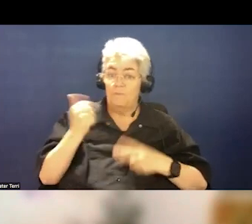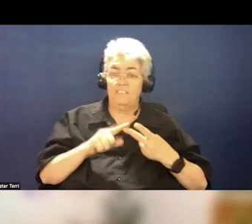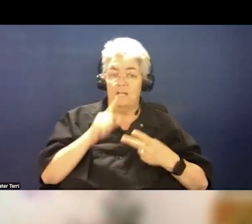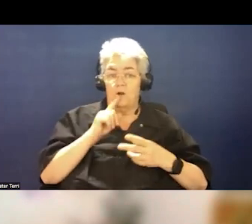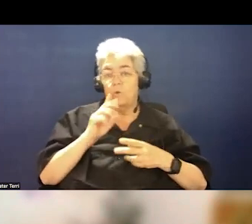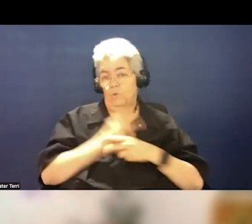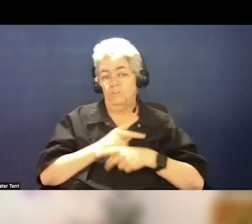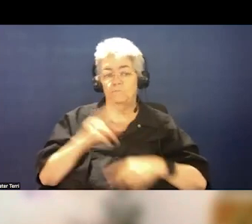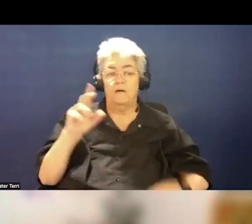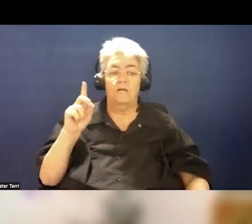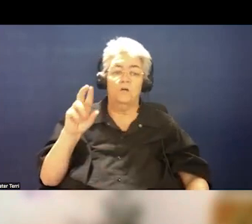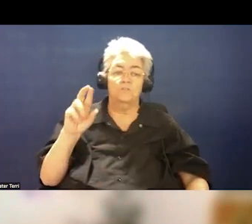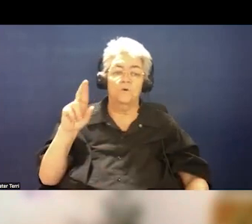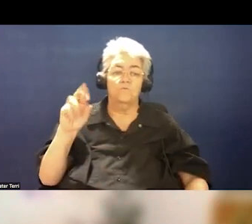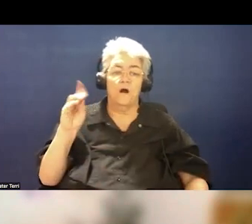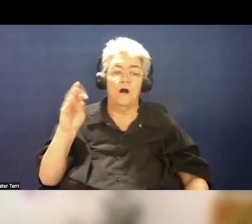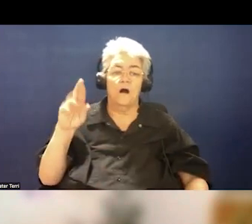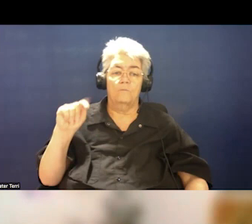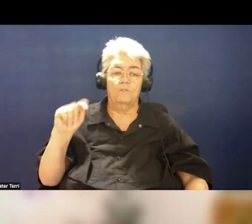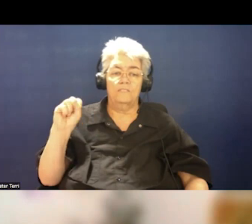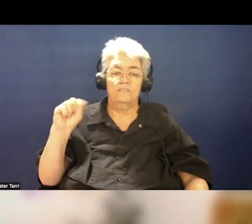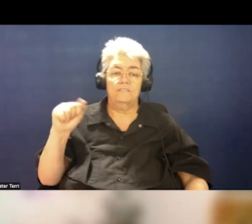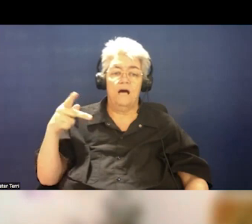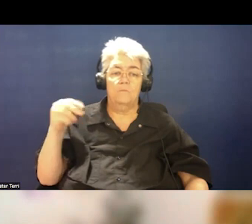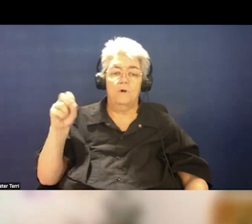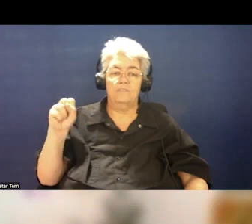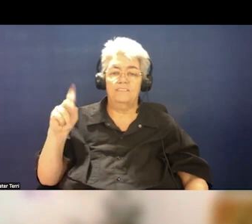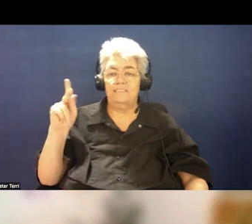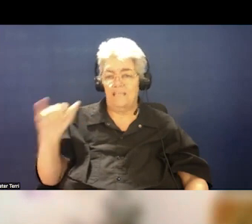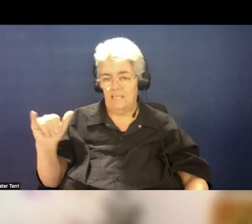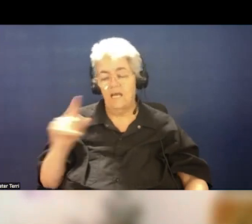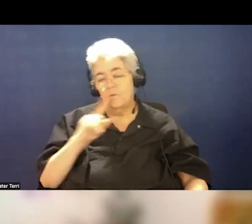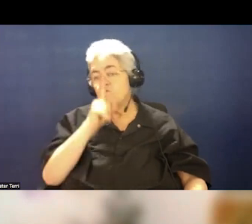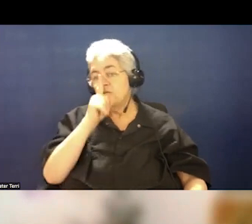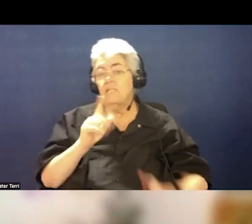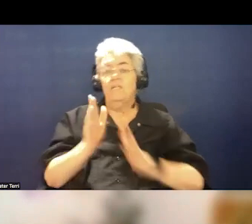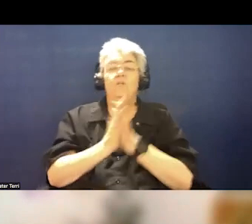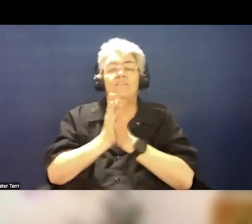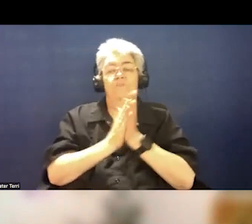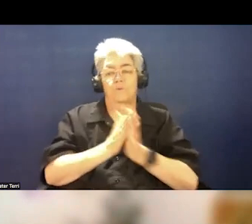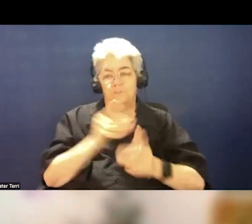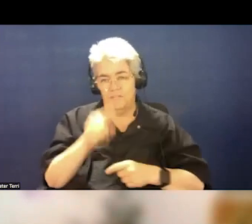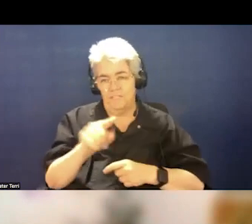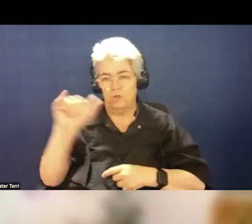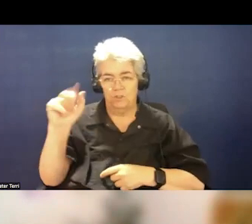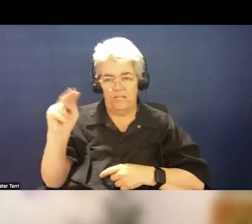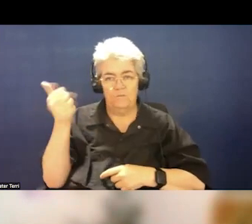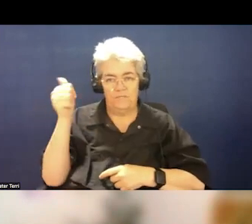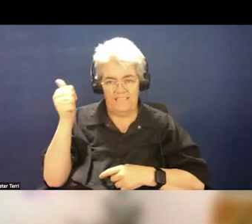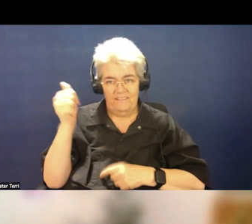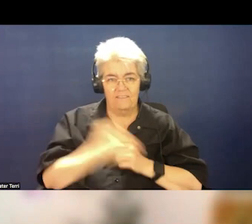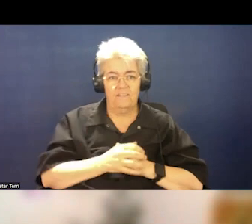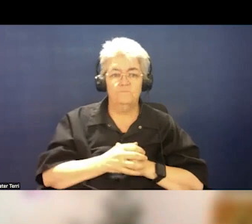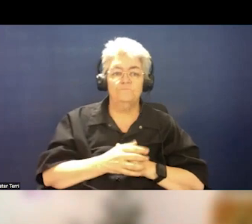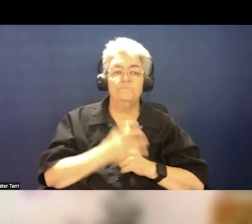Robert Sapolsky. And we're really looking forward to that on January the 10th. So to all